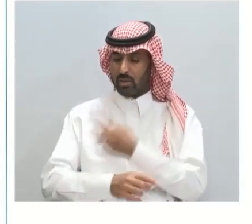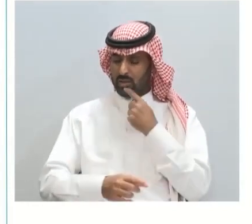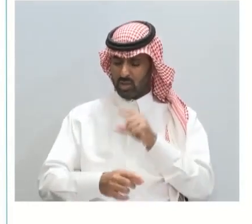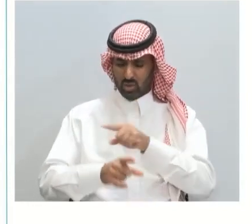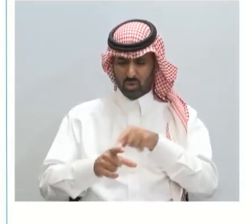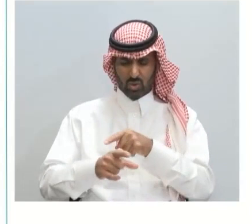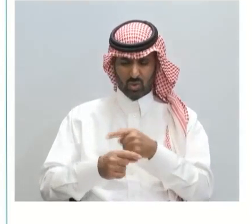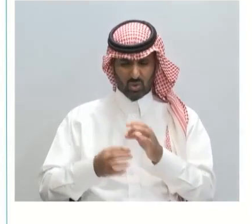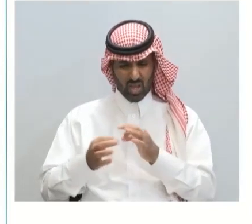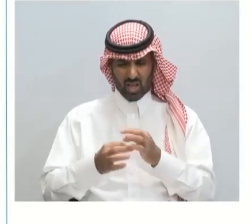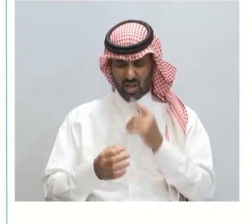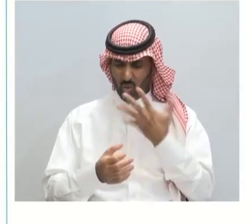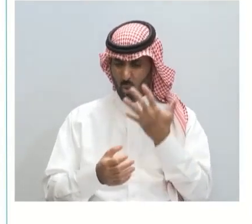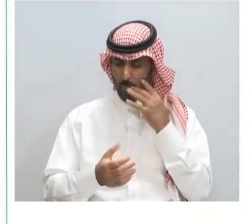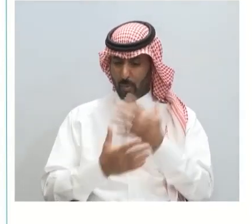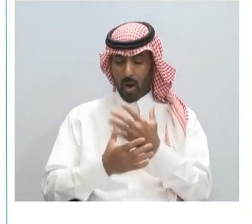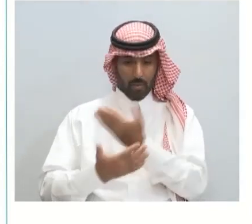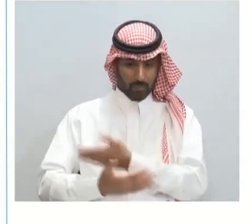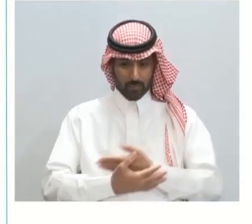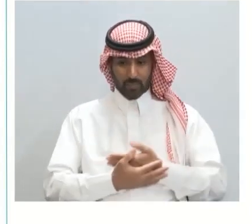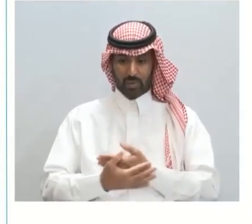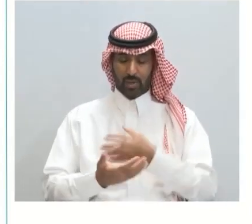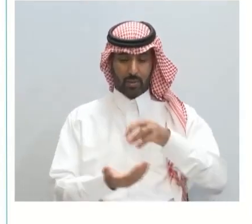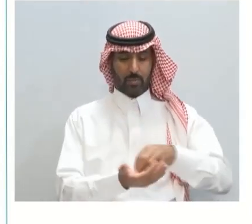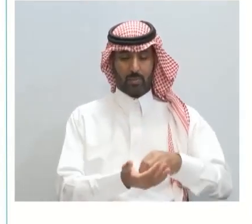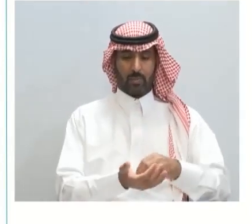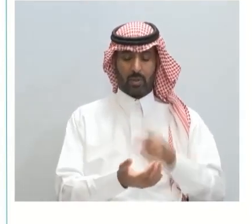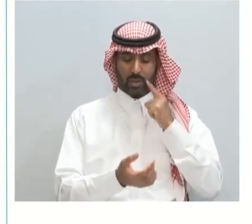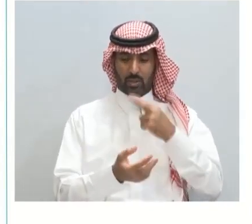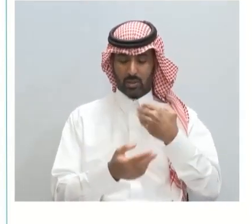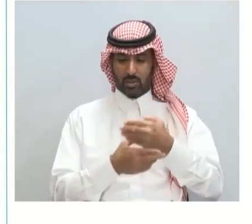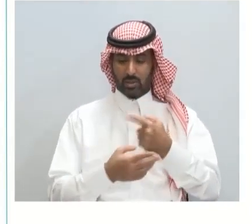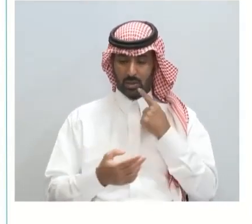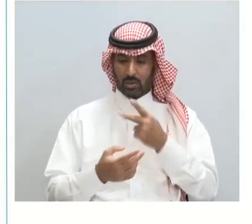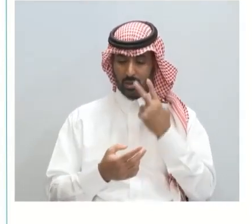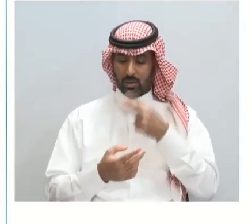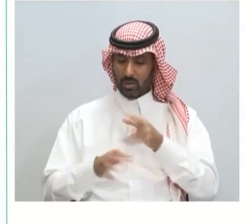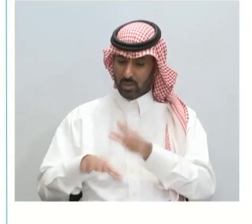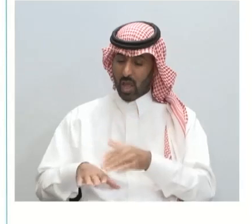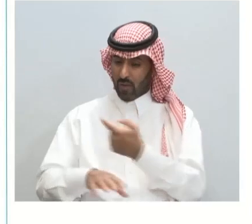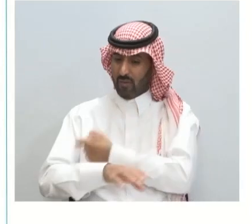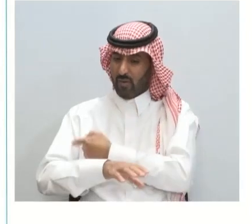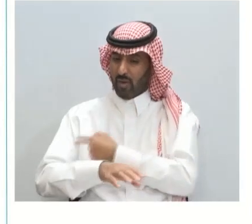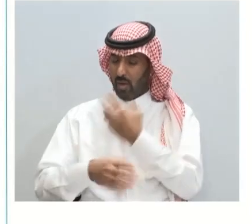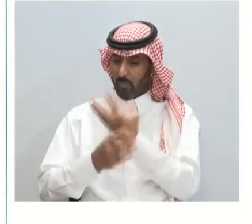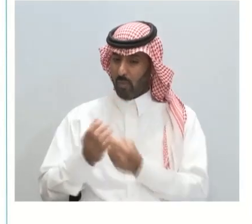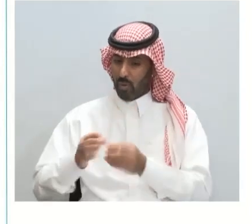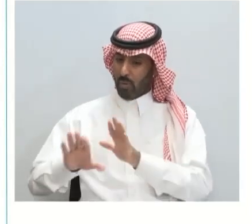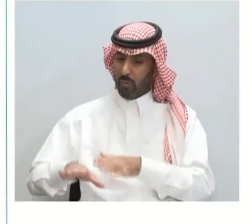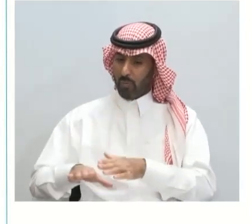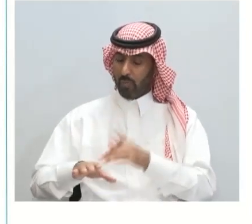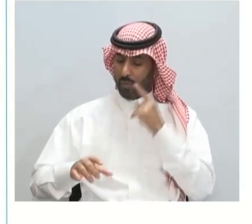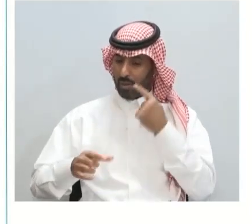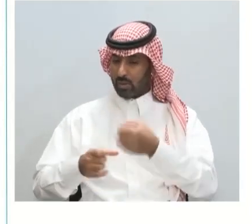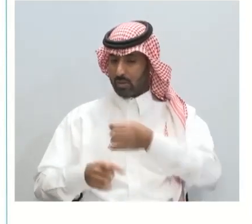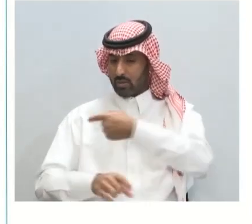genetic disorders in newborn babies. In many countries, infants are screened in the hospital shortly after they are born.